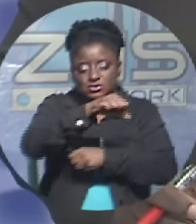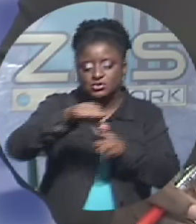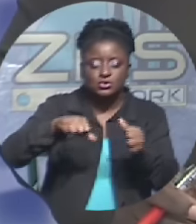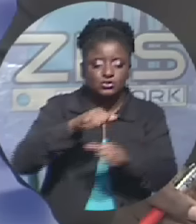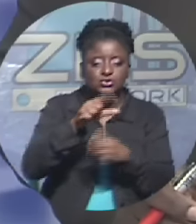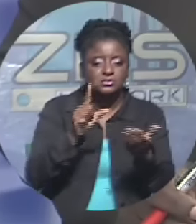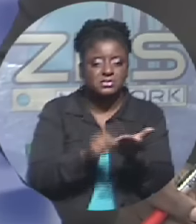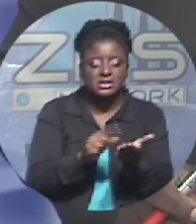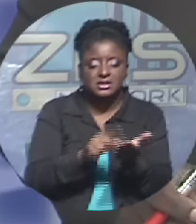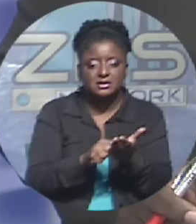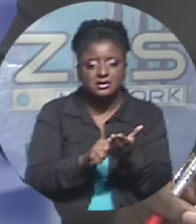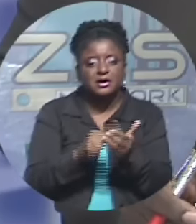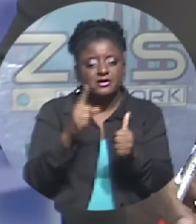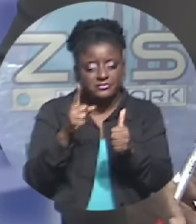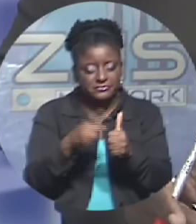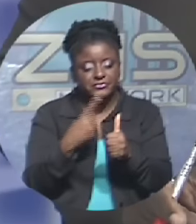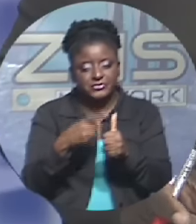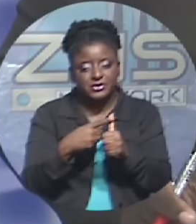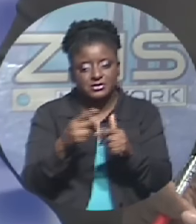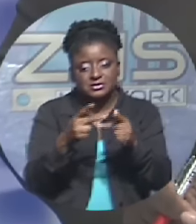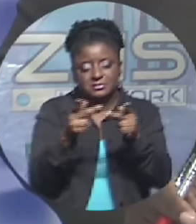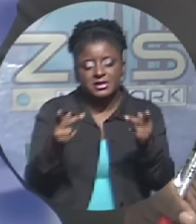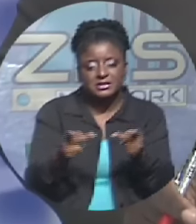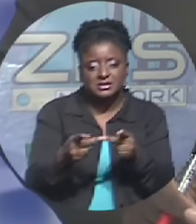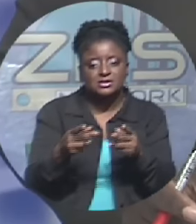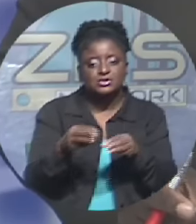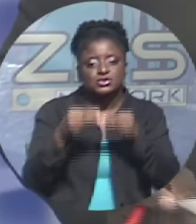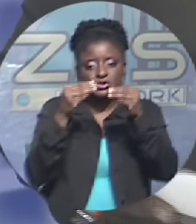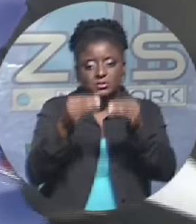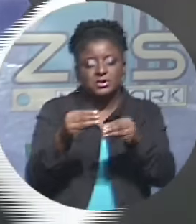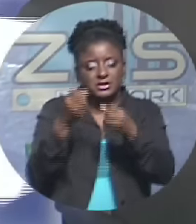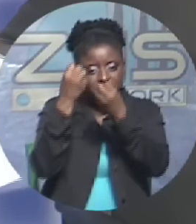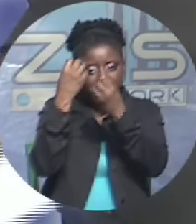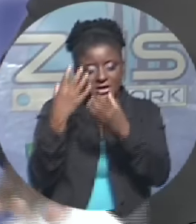reference point, as it may be difficult to place radio announcements in a timely fashion.